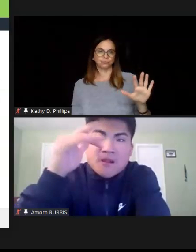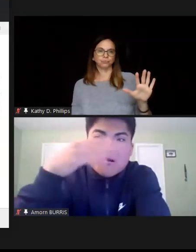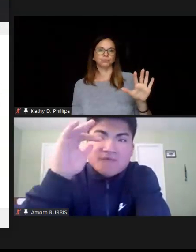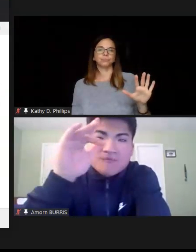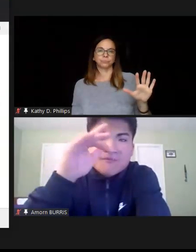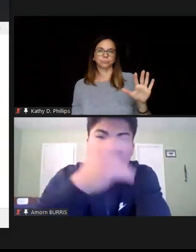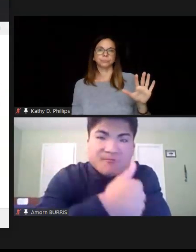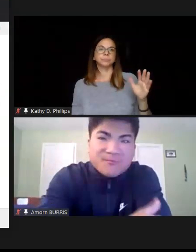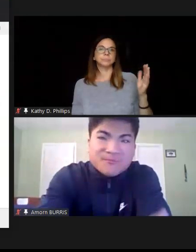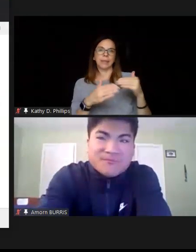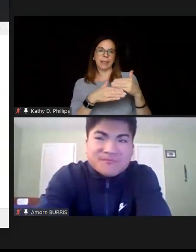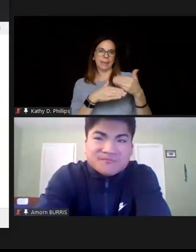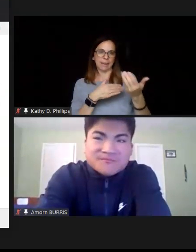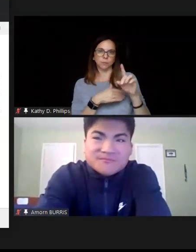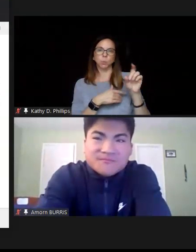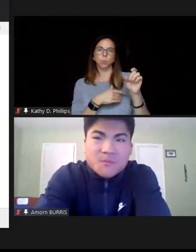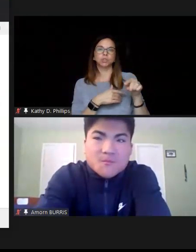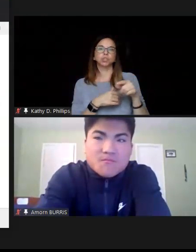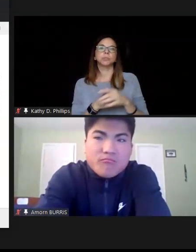Okay, let's do the next one.